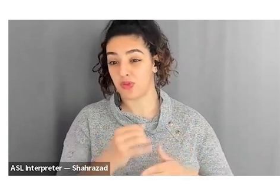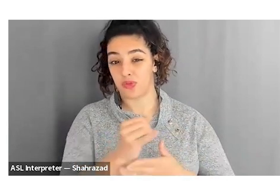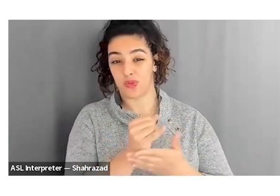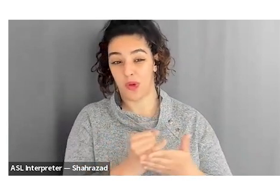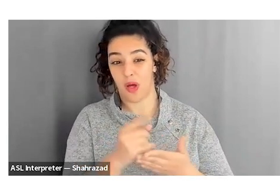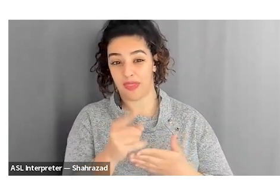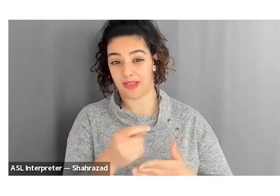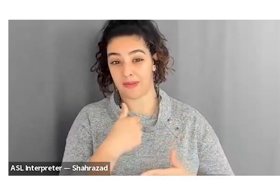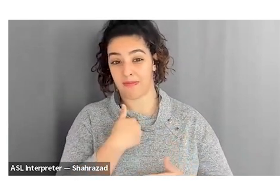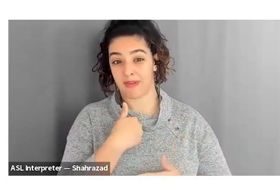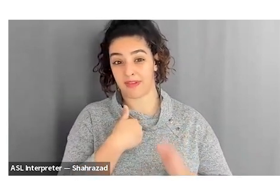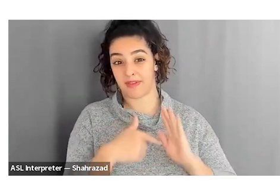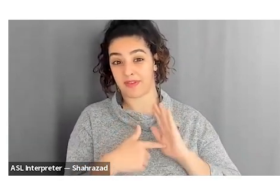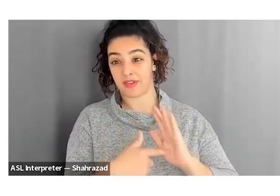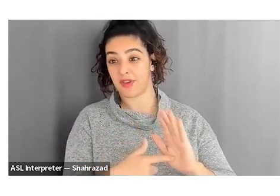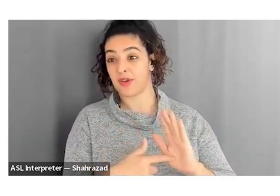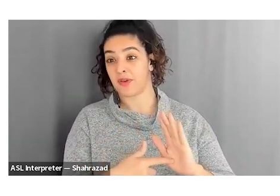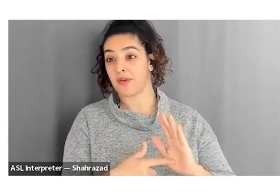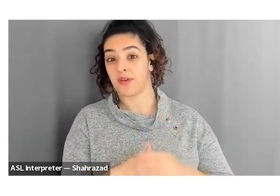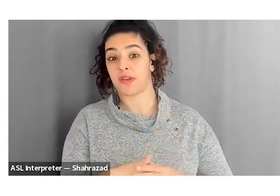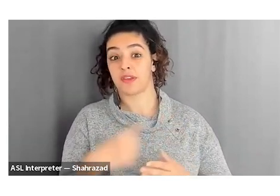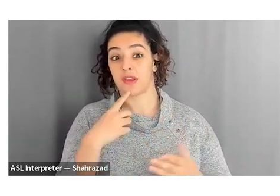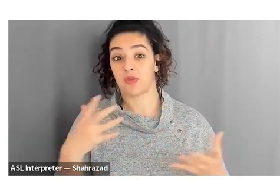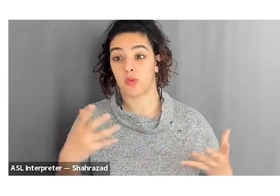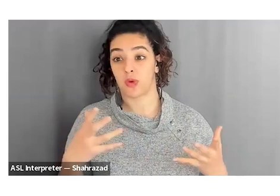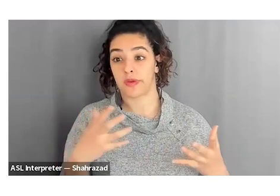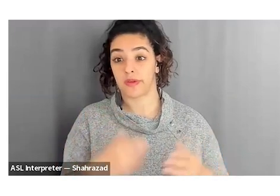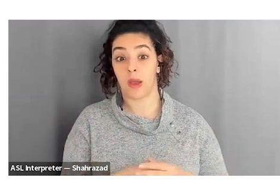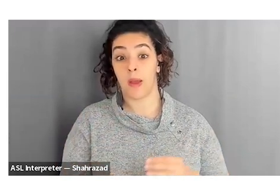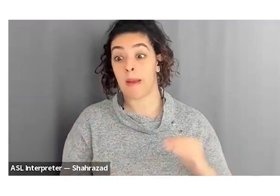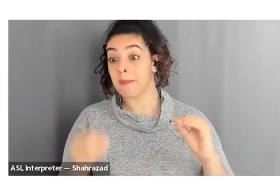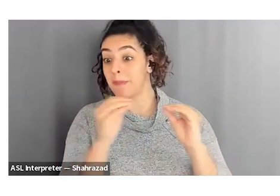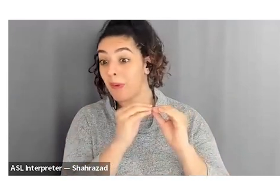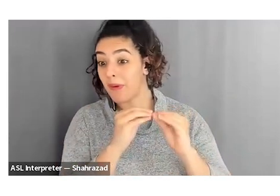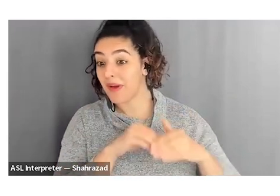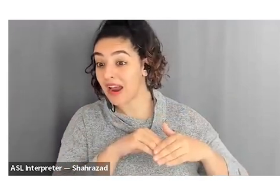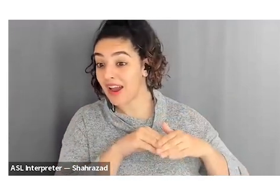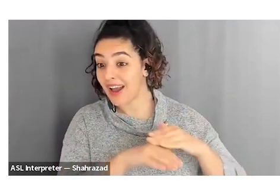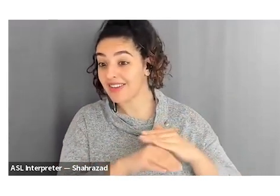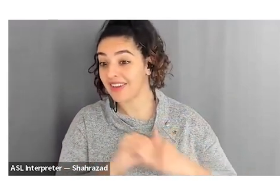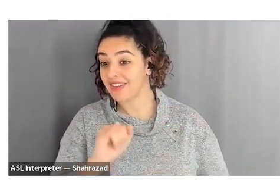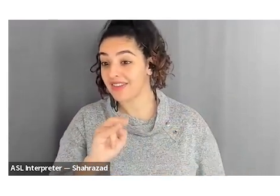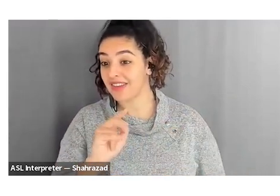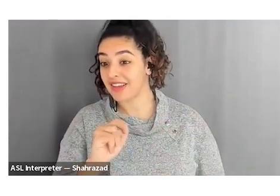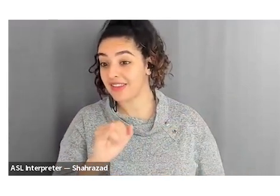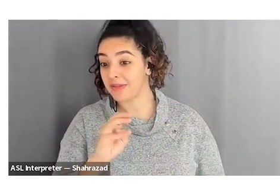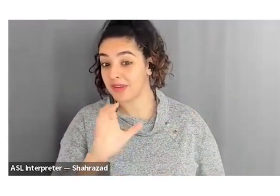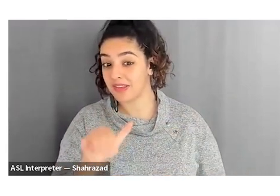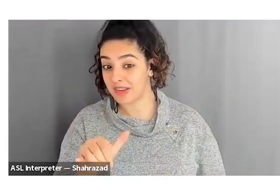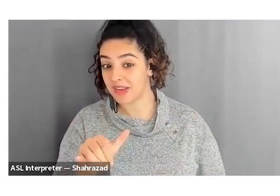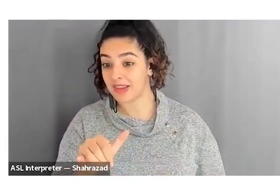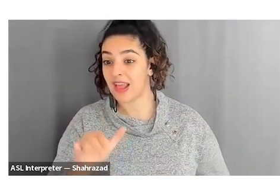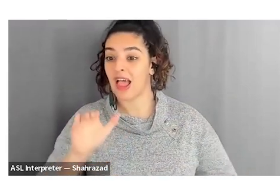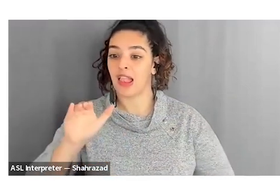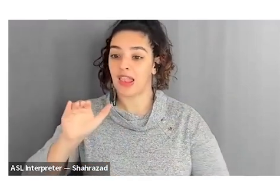hand-drawn illustration of my handwriting, and it says, more access intimacy, less artificial